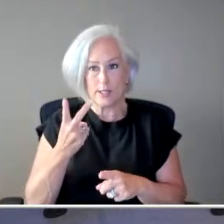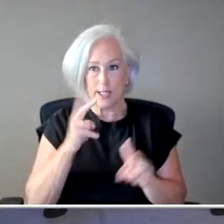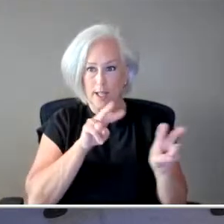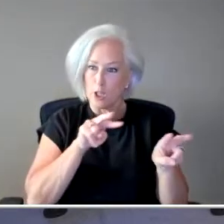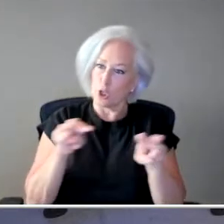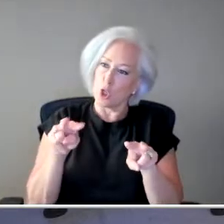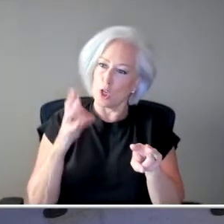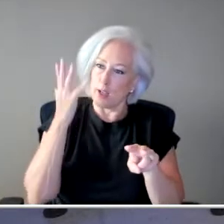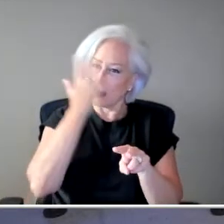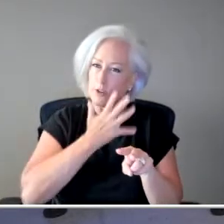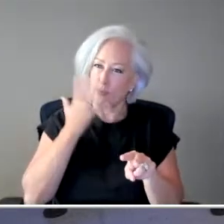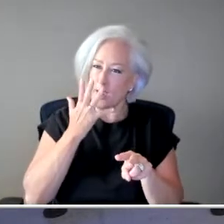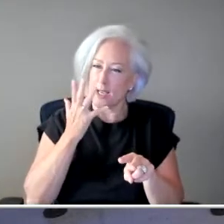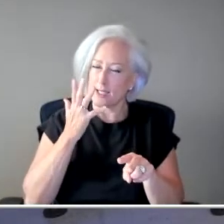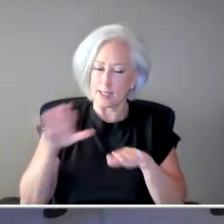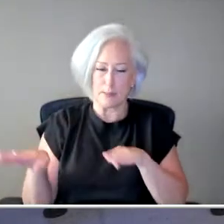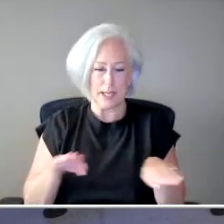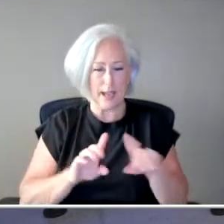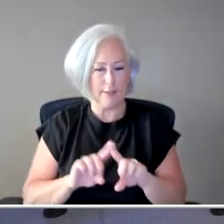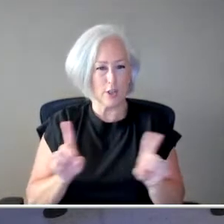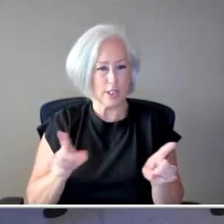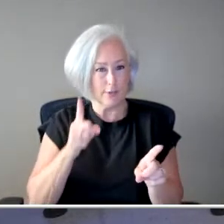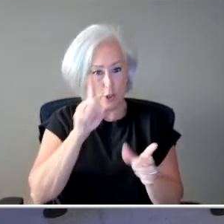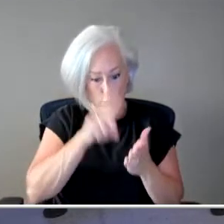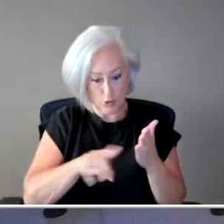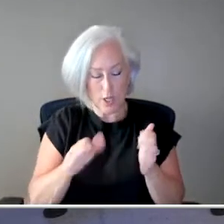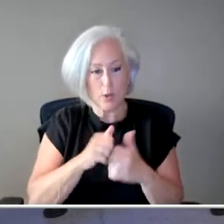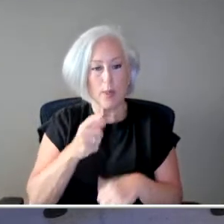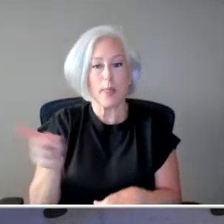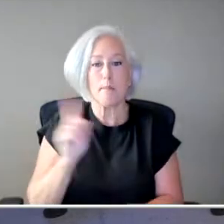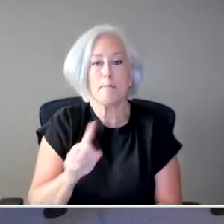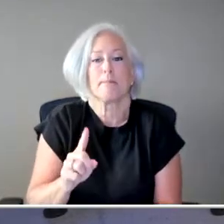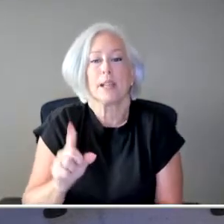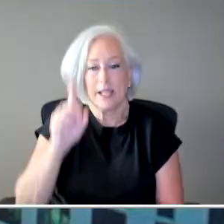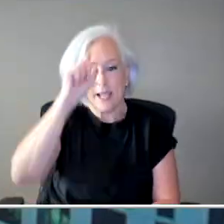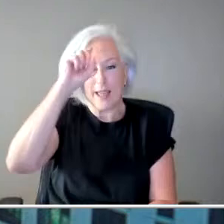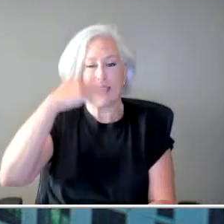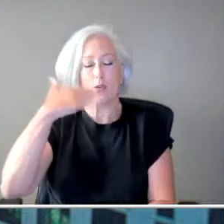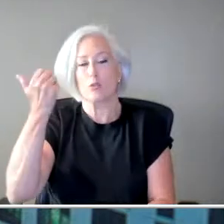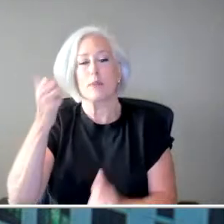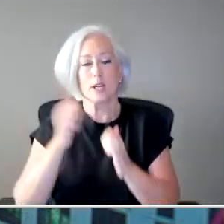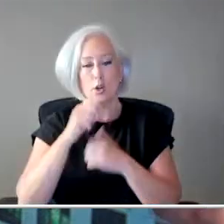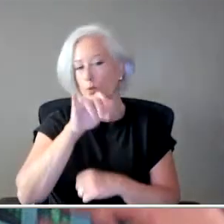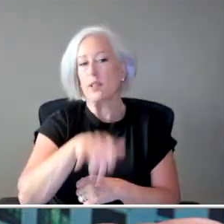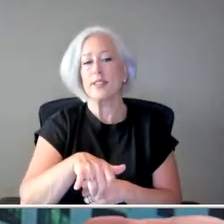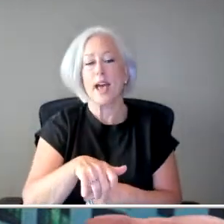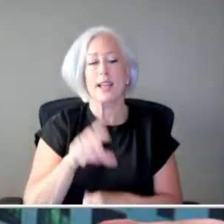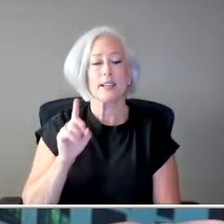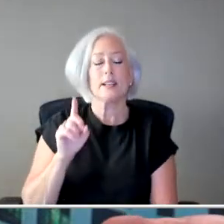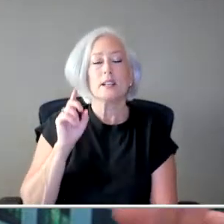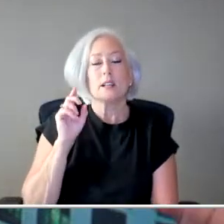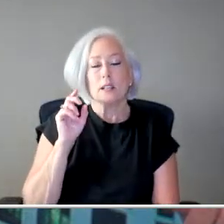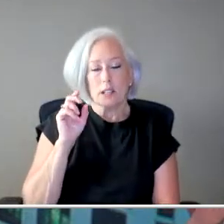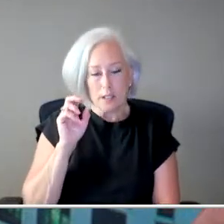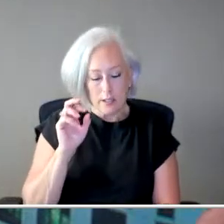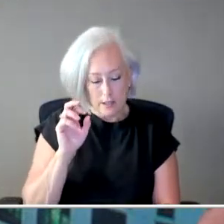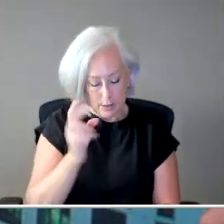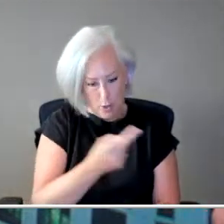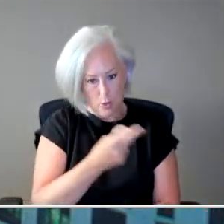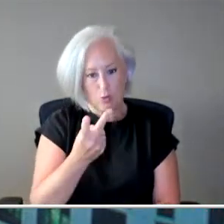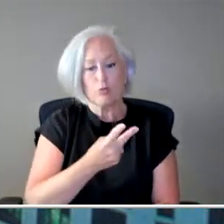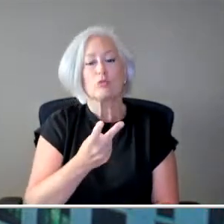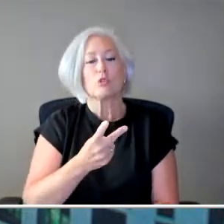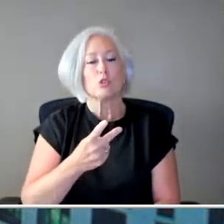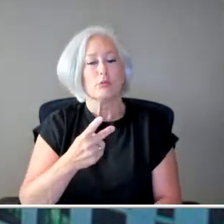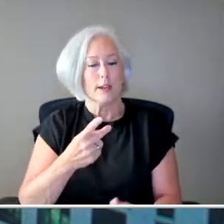different, do you check on them? I think that we've gotten much better at that. I think that what Dr. Reeves and Dr. Milligan are both referencing is that it's been